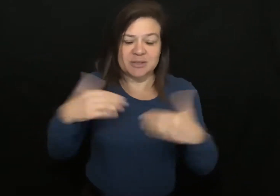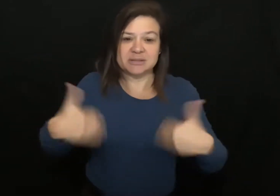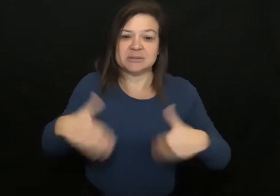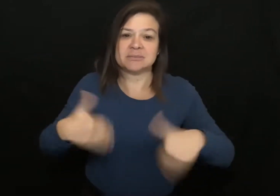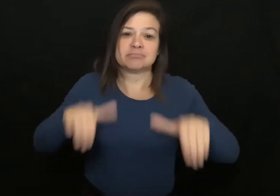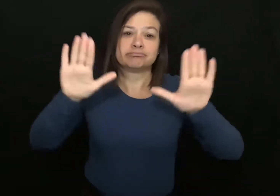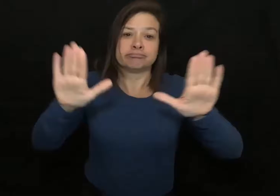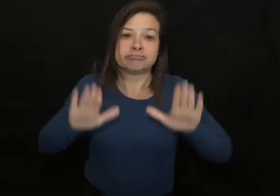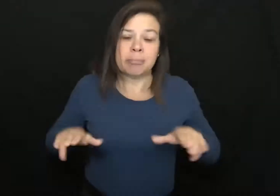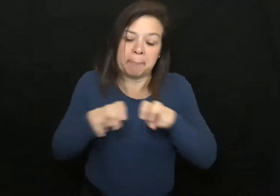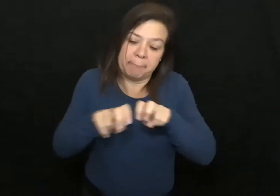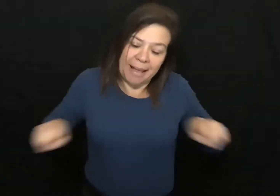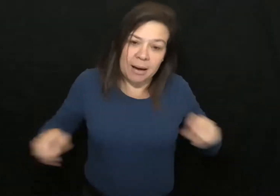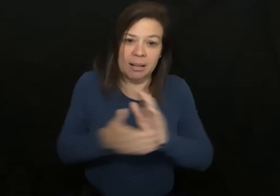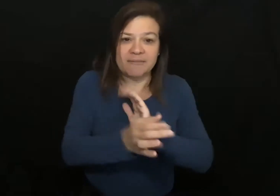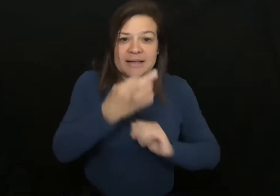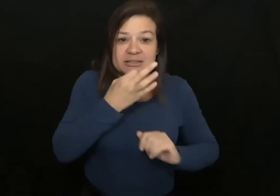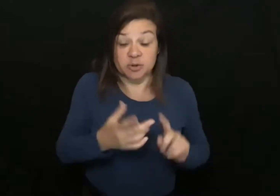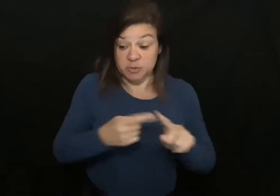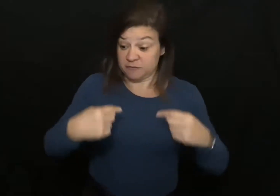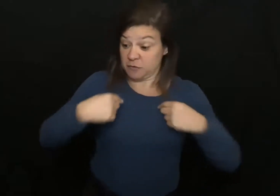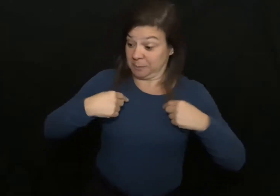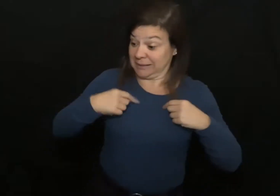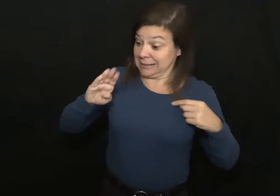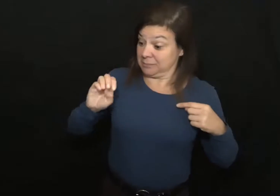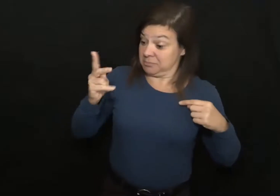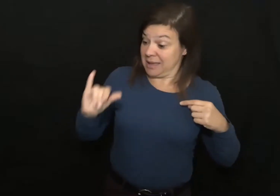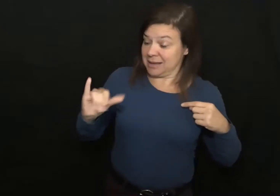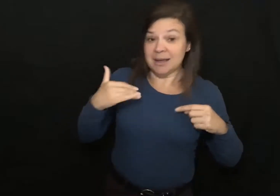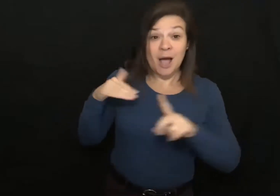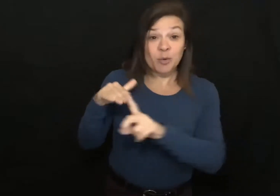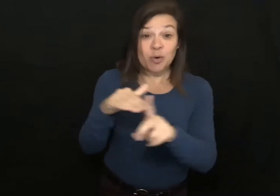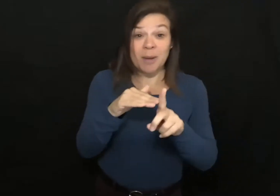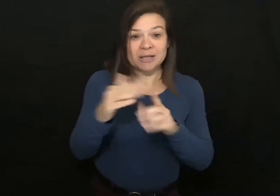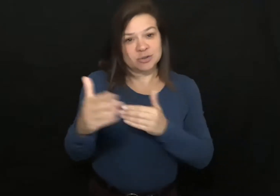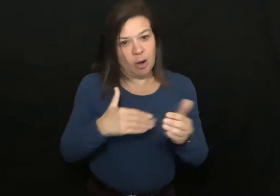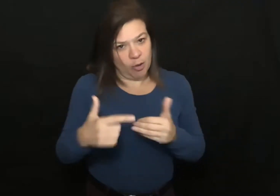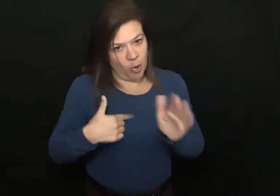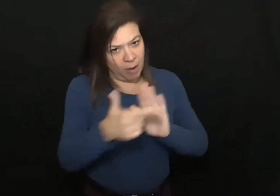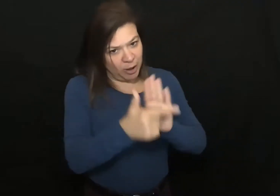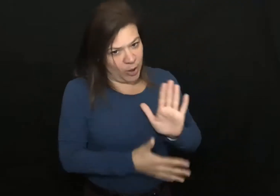of experts. But for me, what I want to remind you is, although I'm a lawyer, I am not your lawyer,